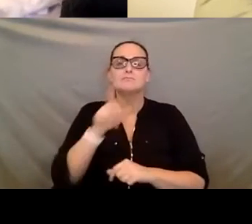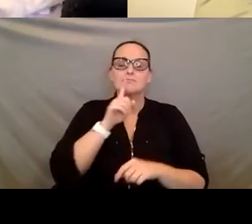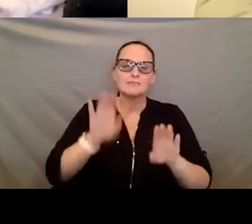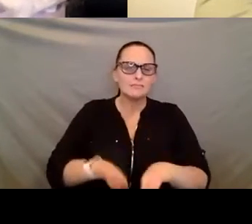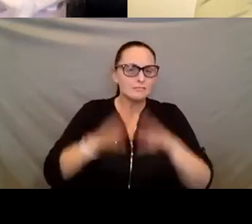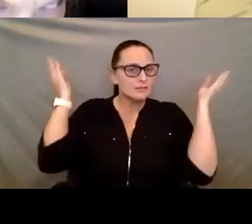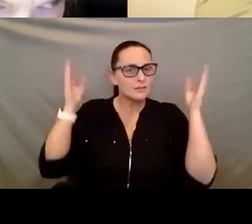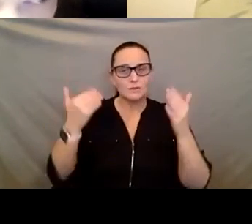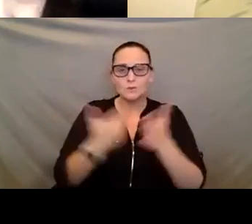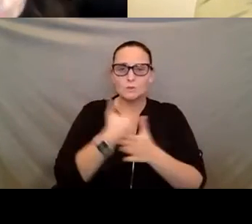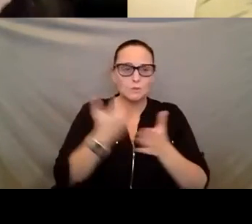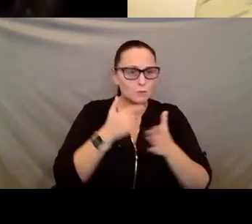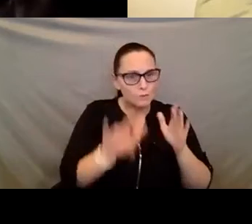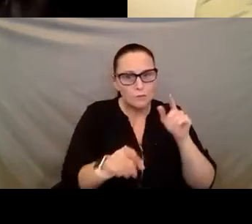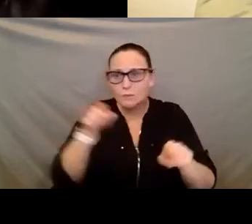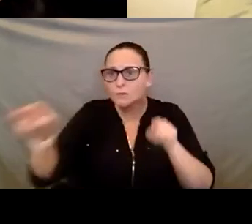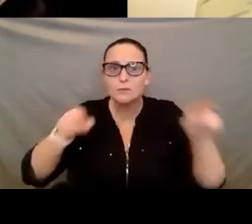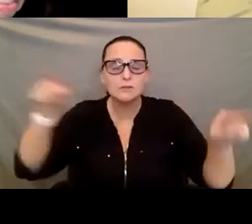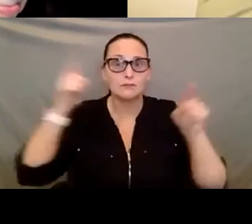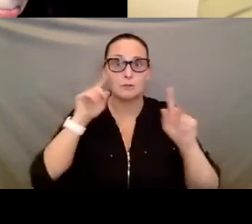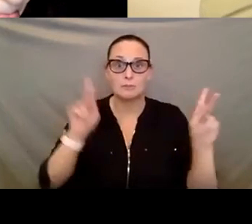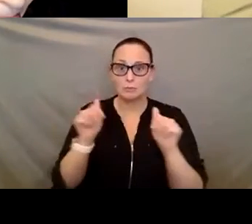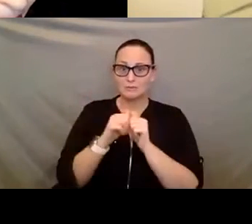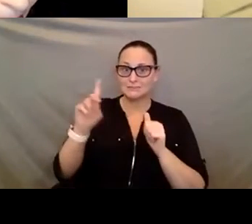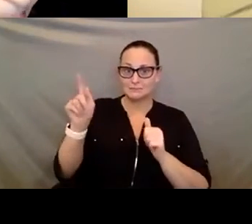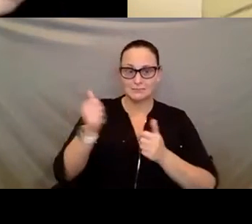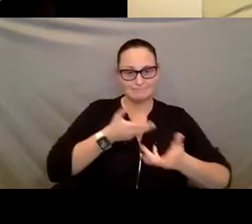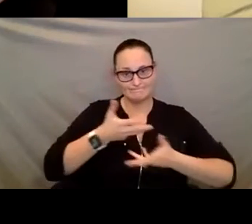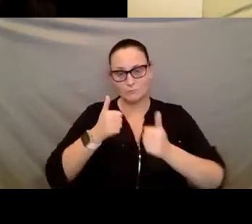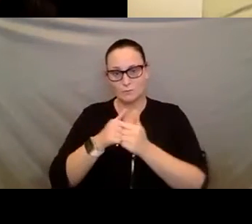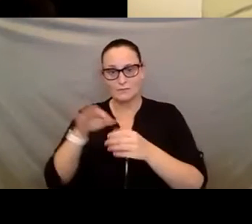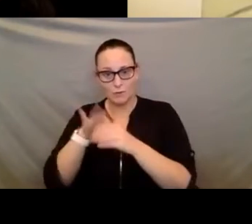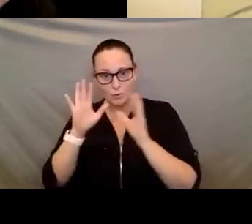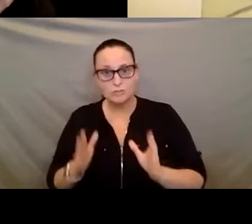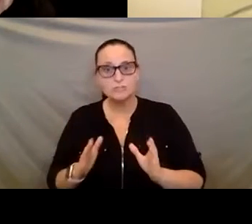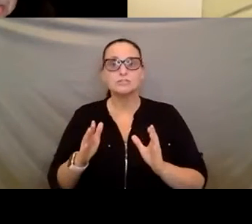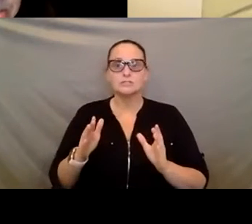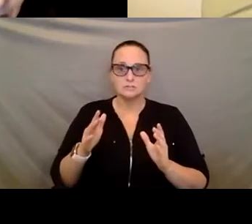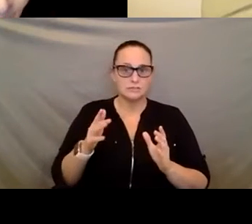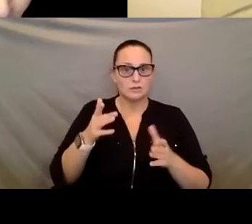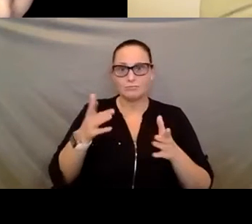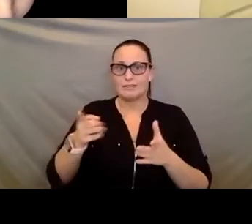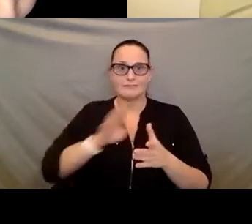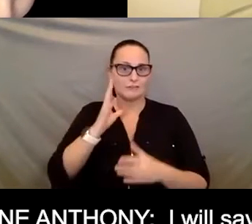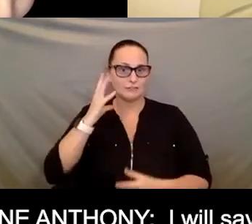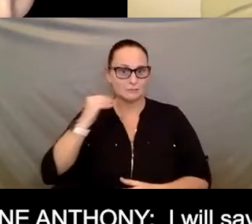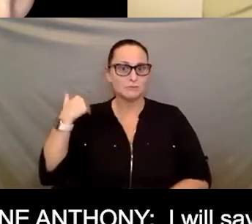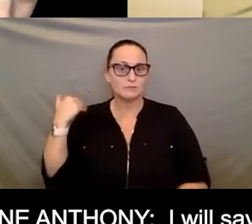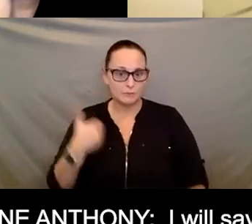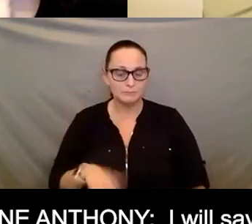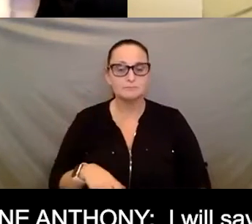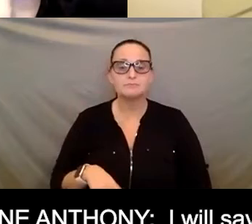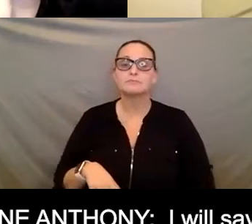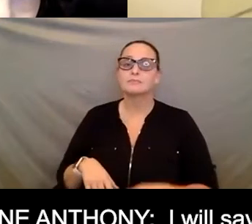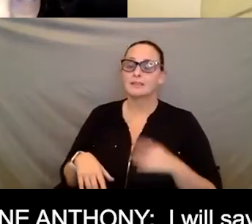up pathways for people with disabilities to engage voters in ways that they hadn't before. Yeah, and